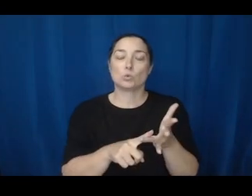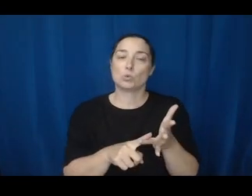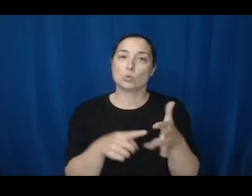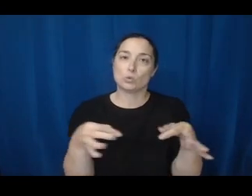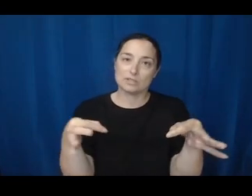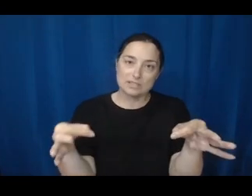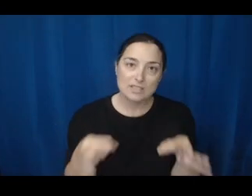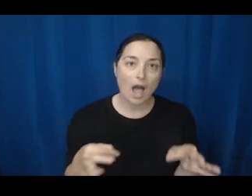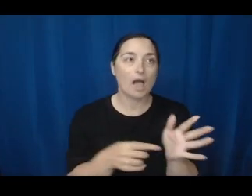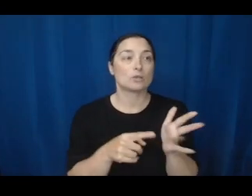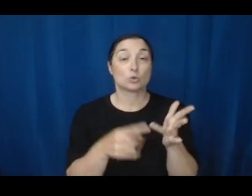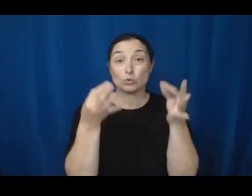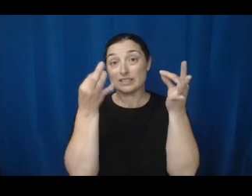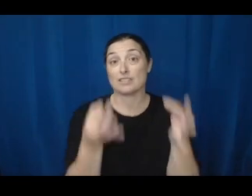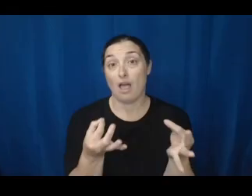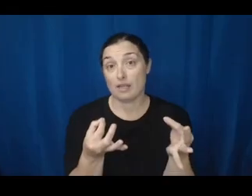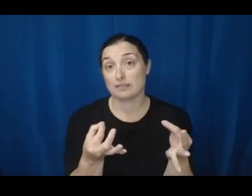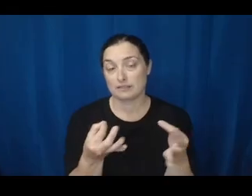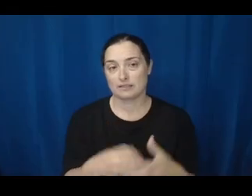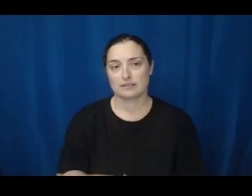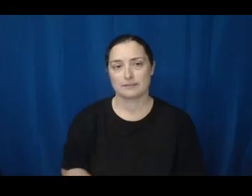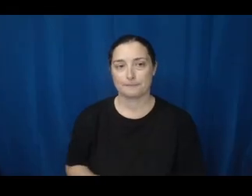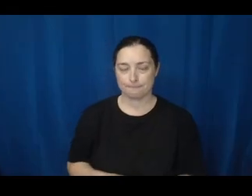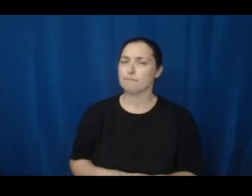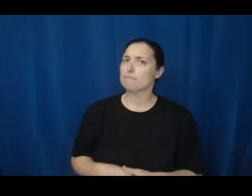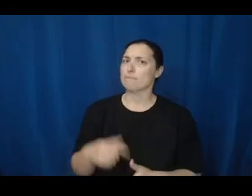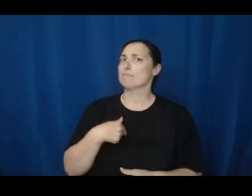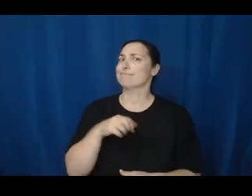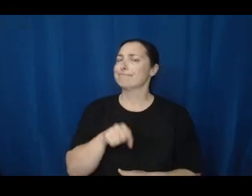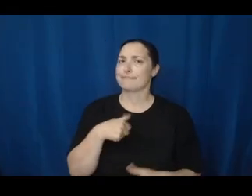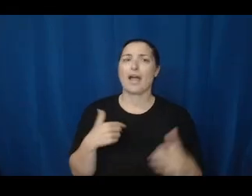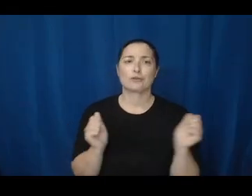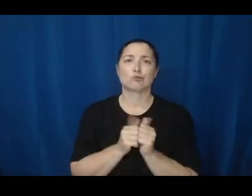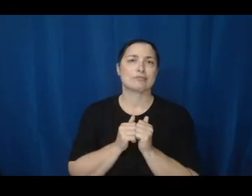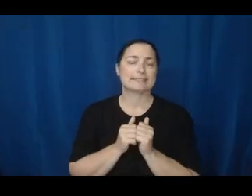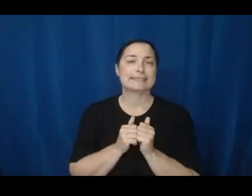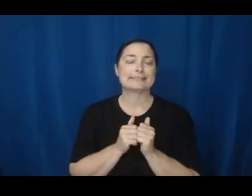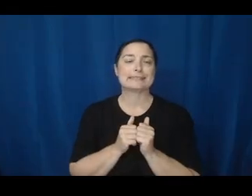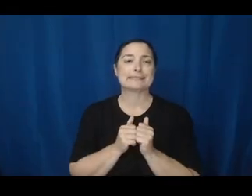in a school? Yeah, I heavily agree with that, and I think